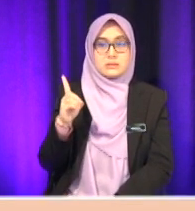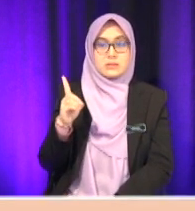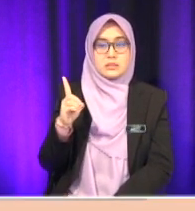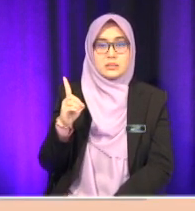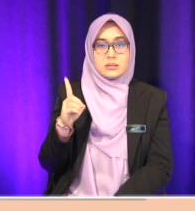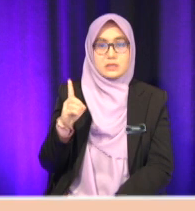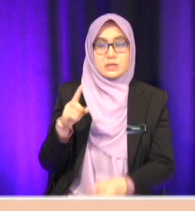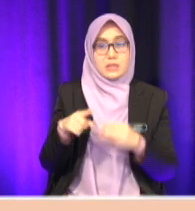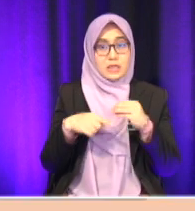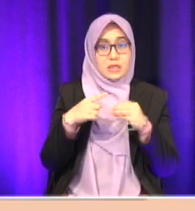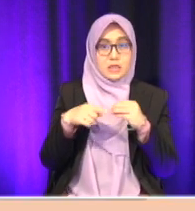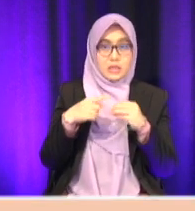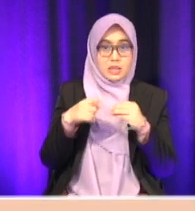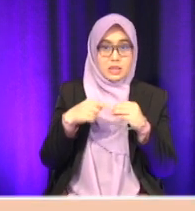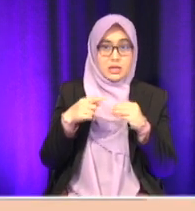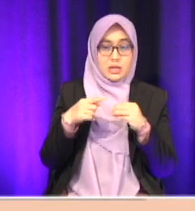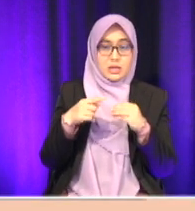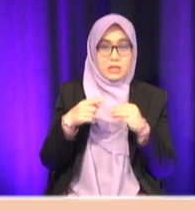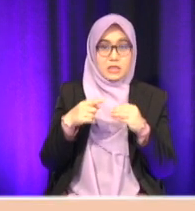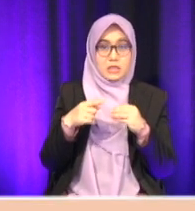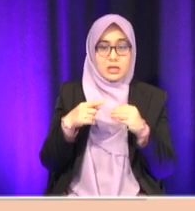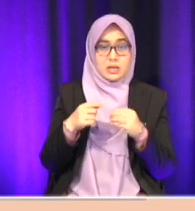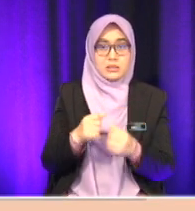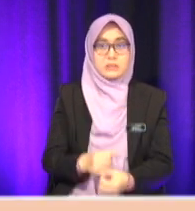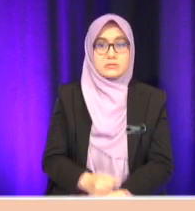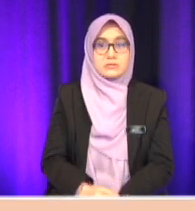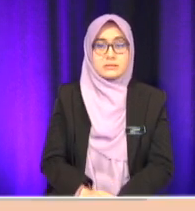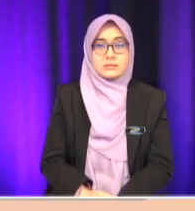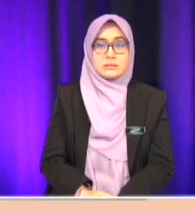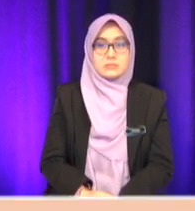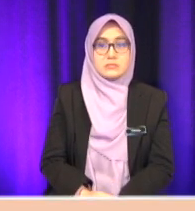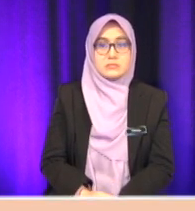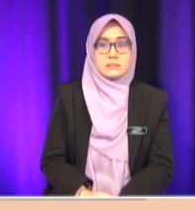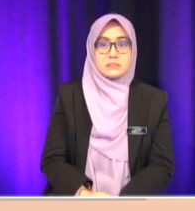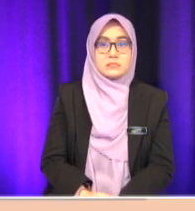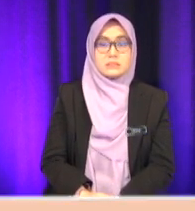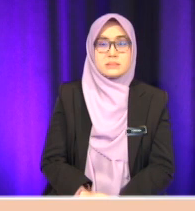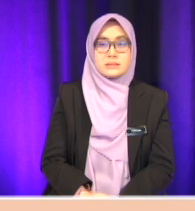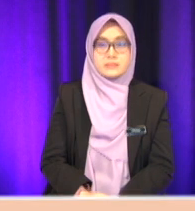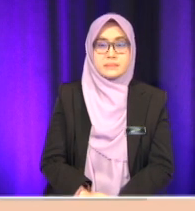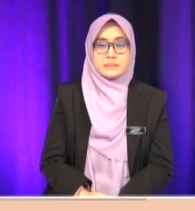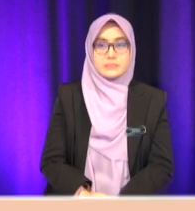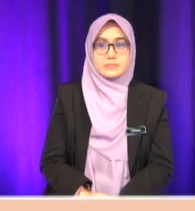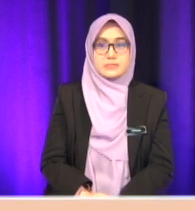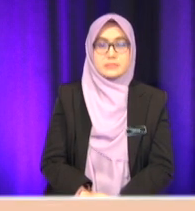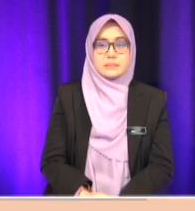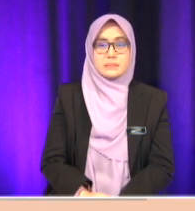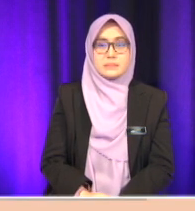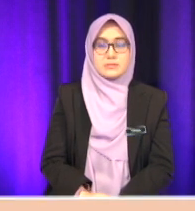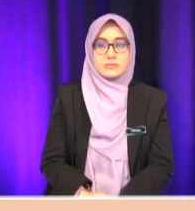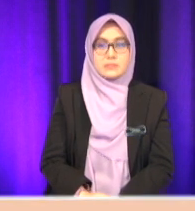about the writer that is pushed out of his or her comfort zone. And then it's about time